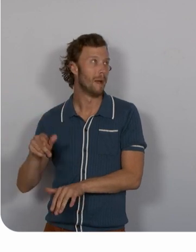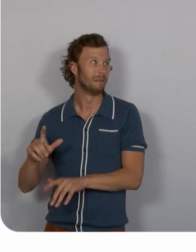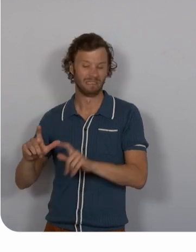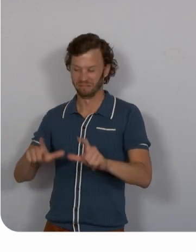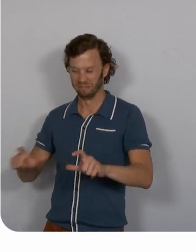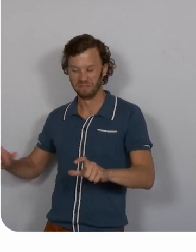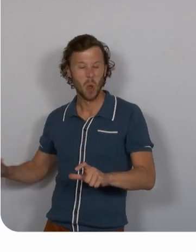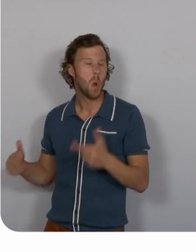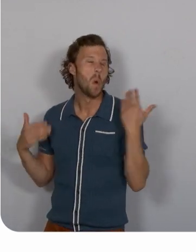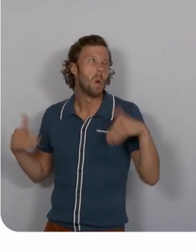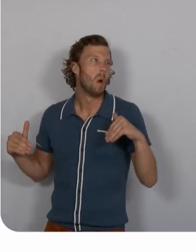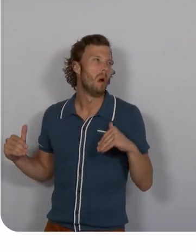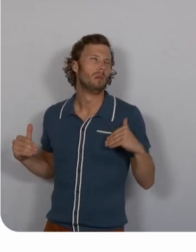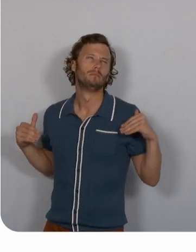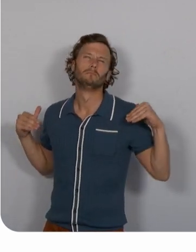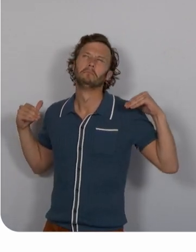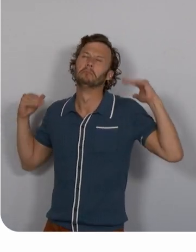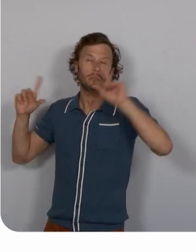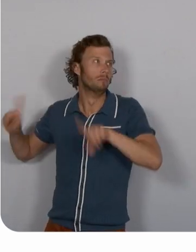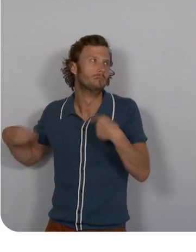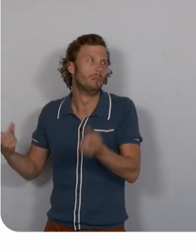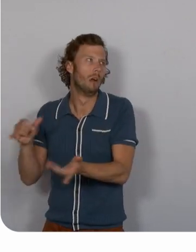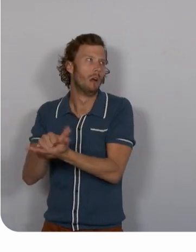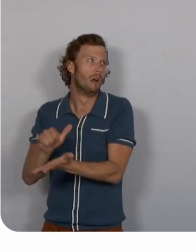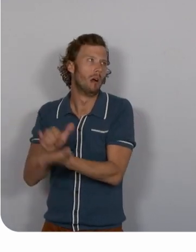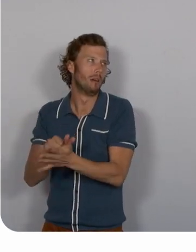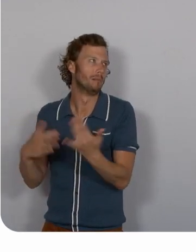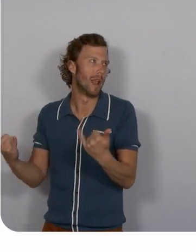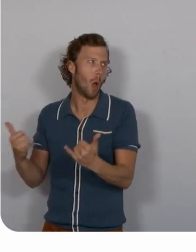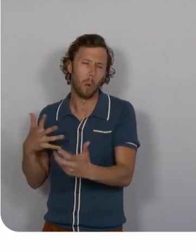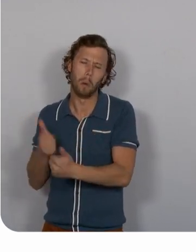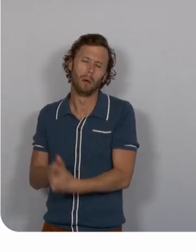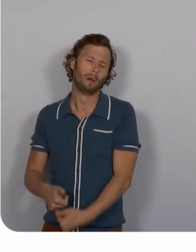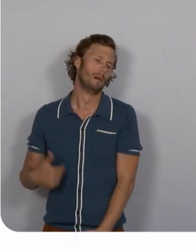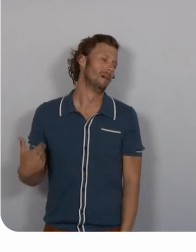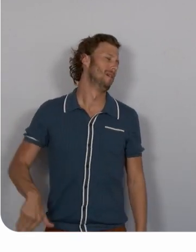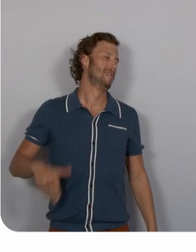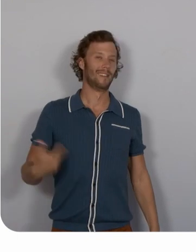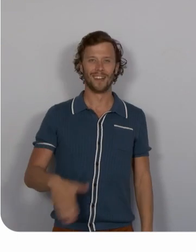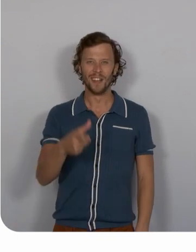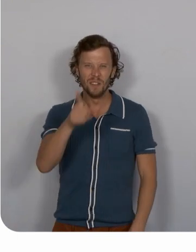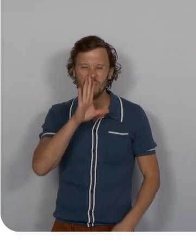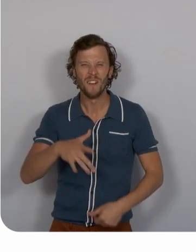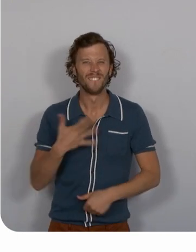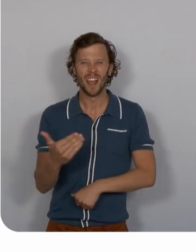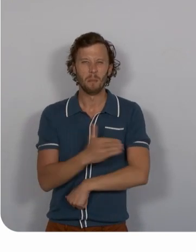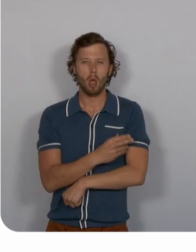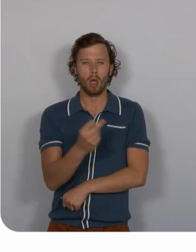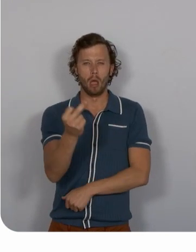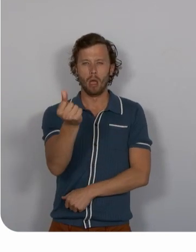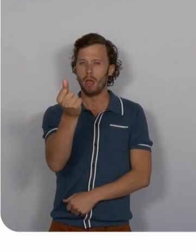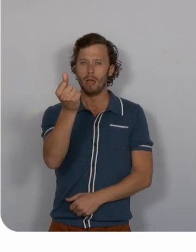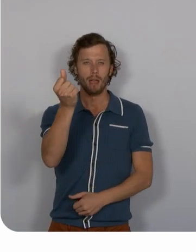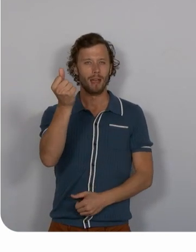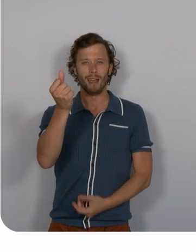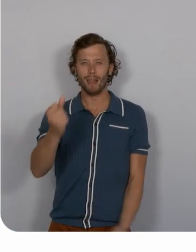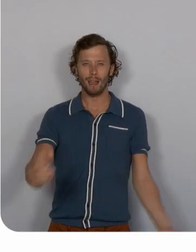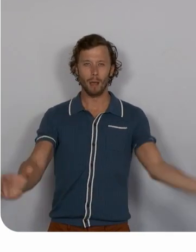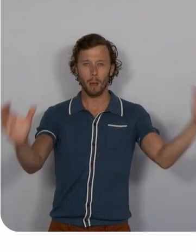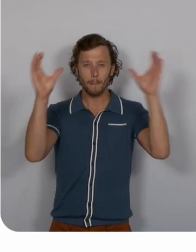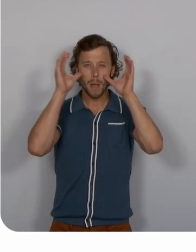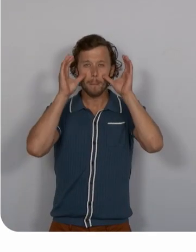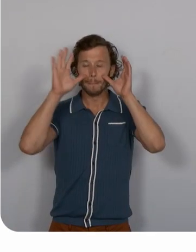to places that have not been possible until now. You will feel the power immediately when you take out an